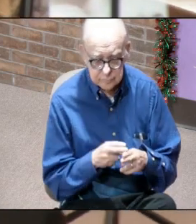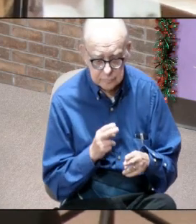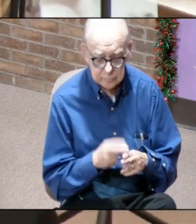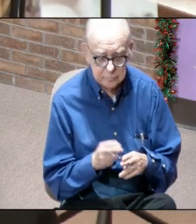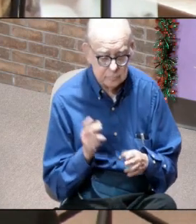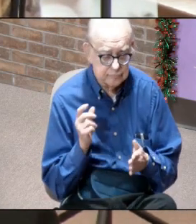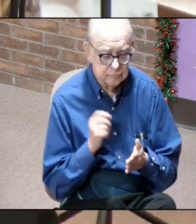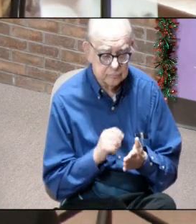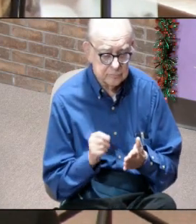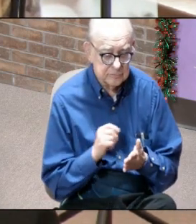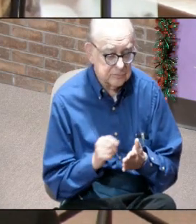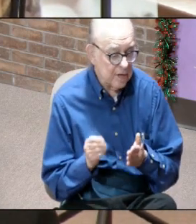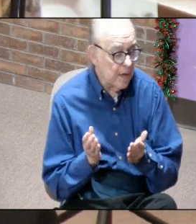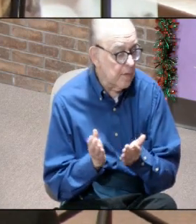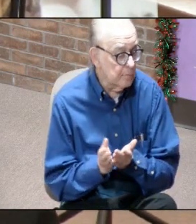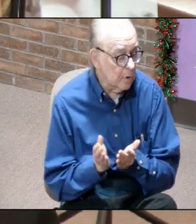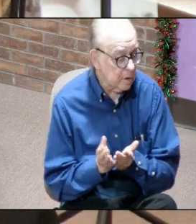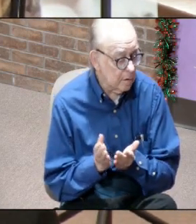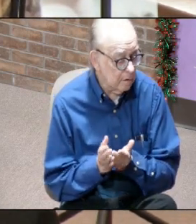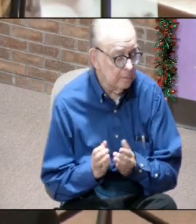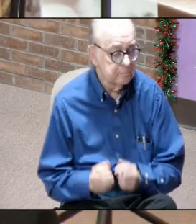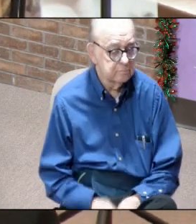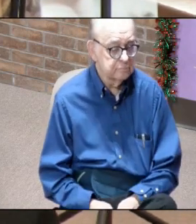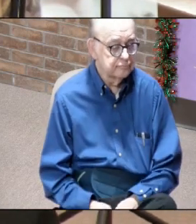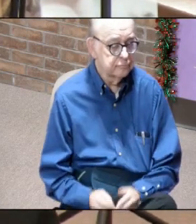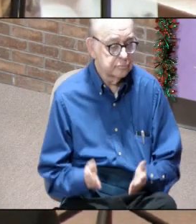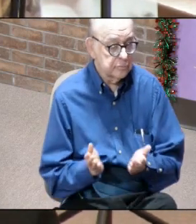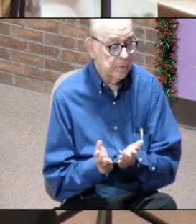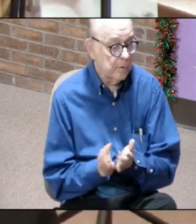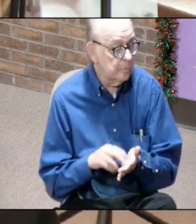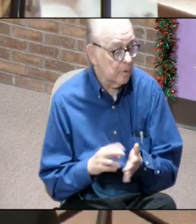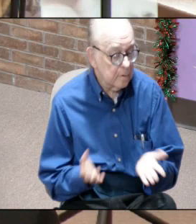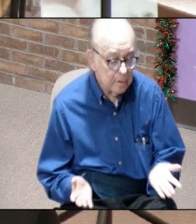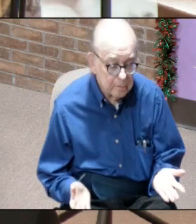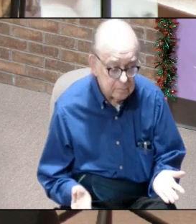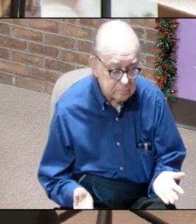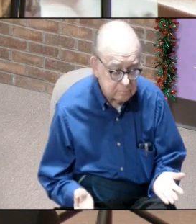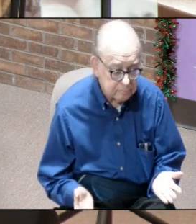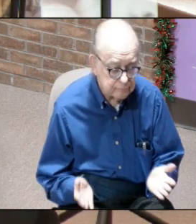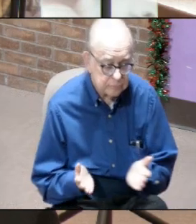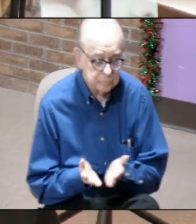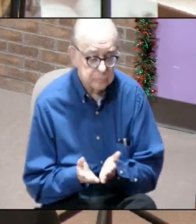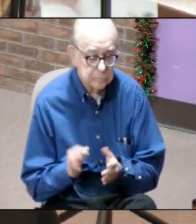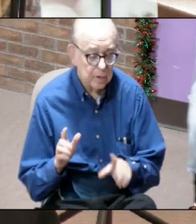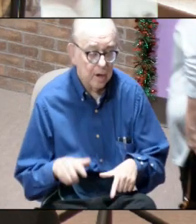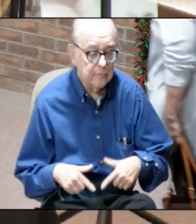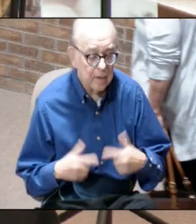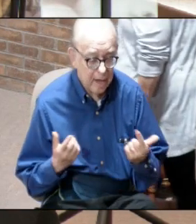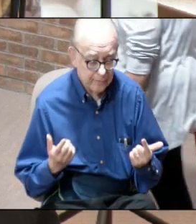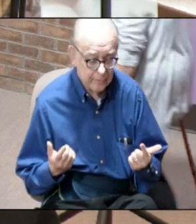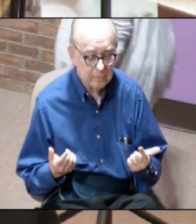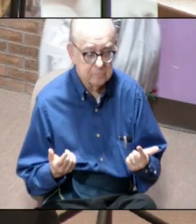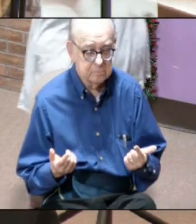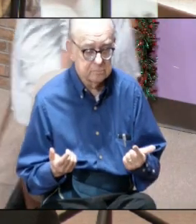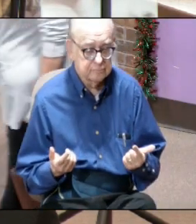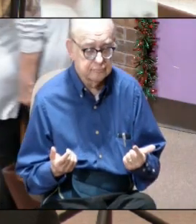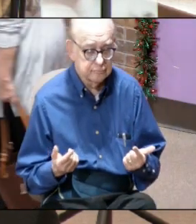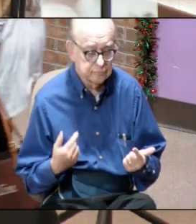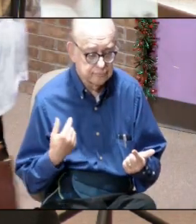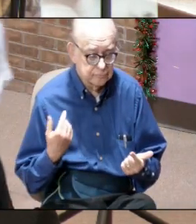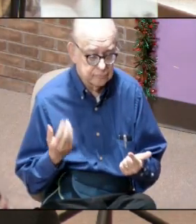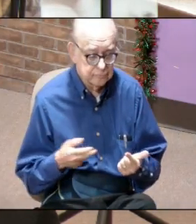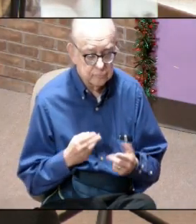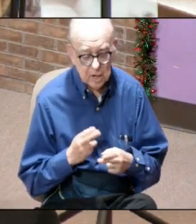are written in the book. What is the book? The book of life, where our names